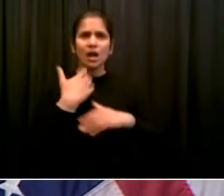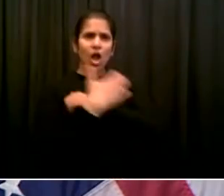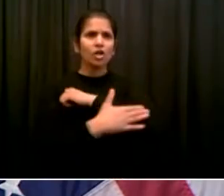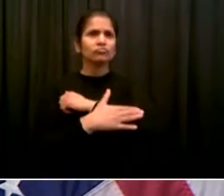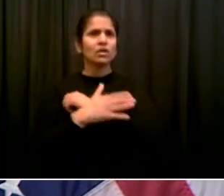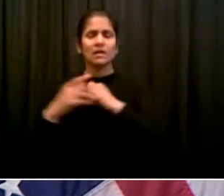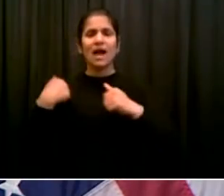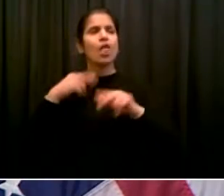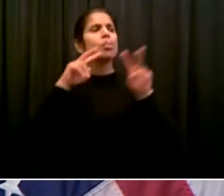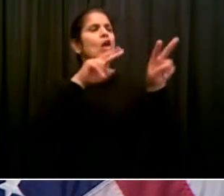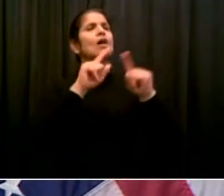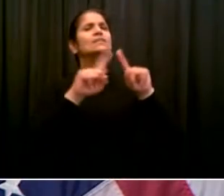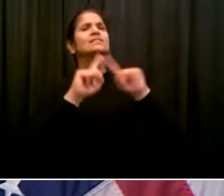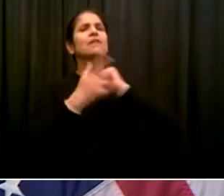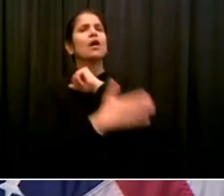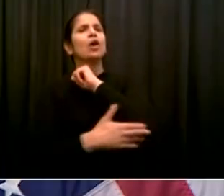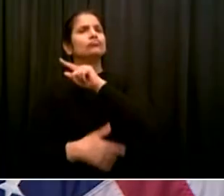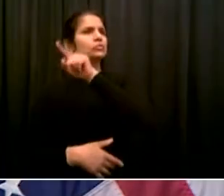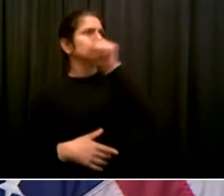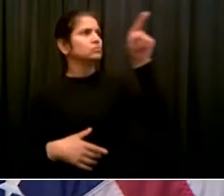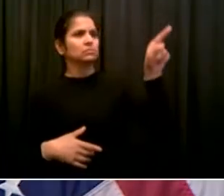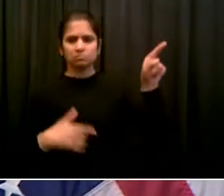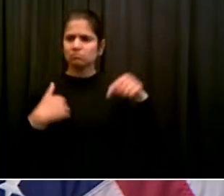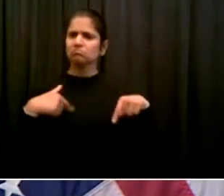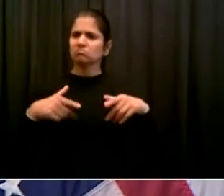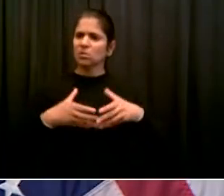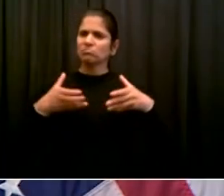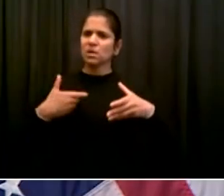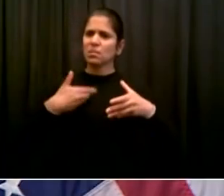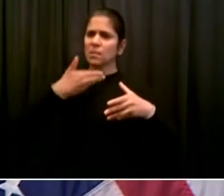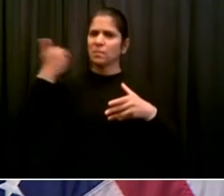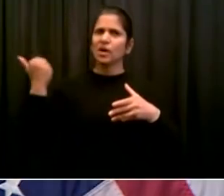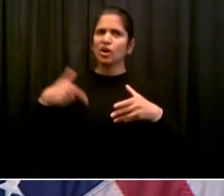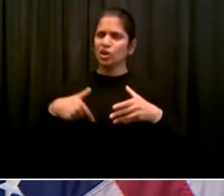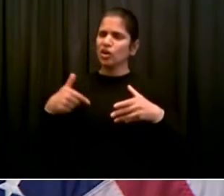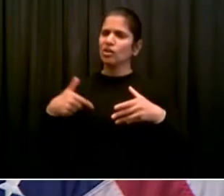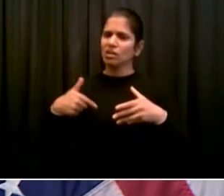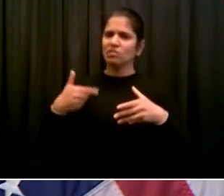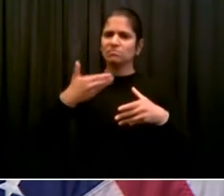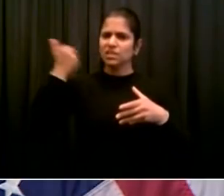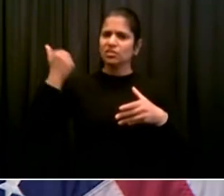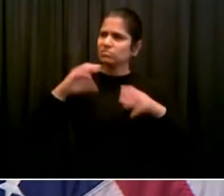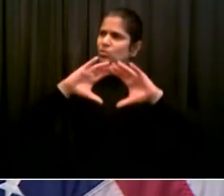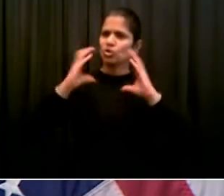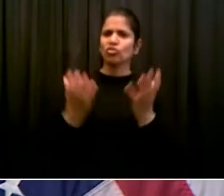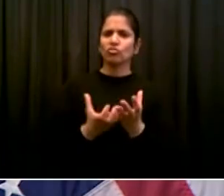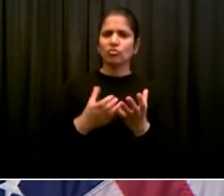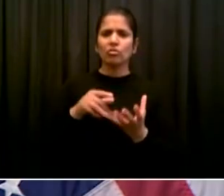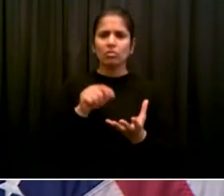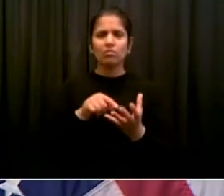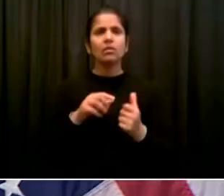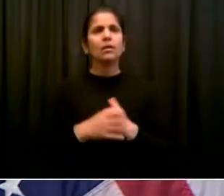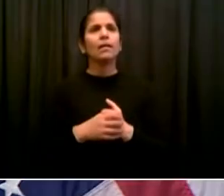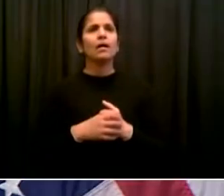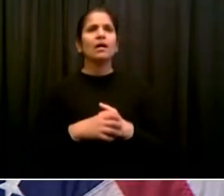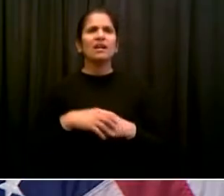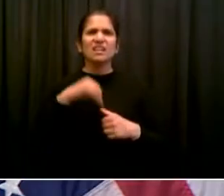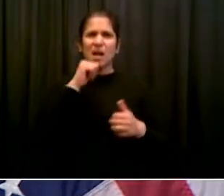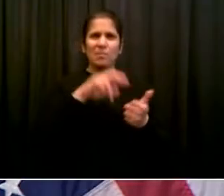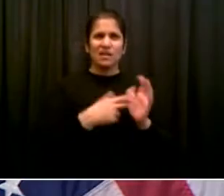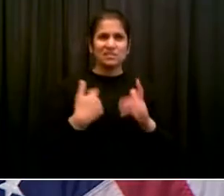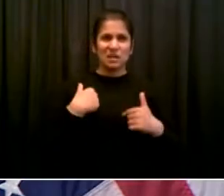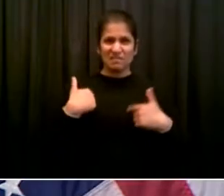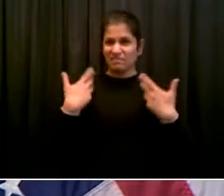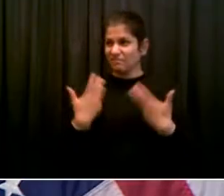think we are. But that doesn't mean we're done, and that doesn't mean that we're perfect, and that doesn't mean we haven't made mistakes either.